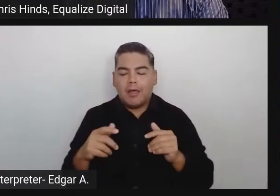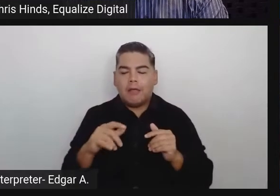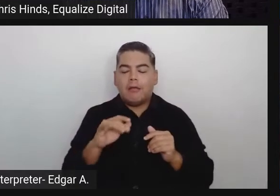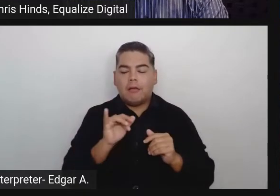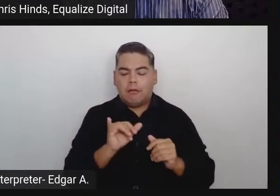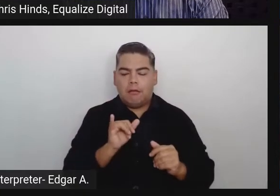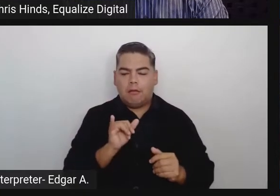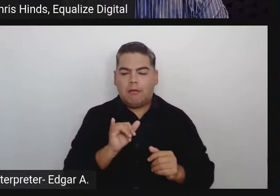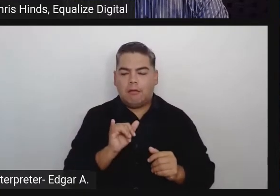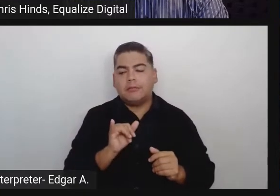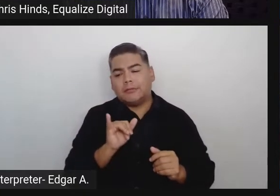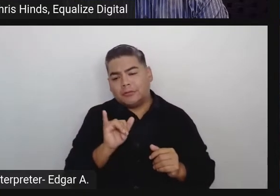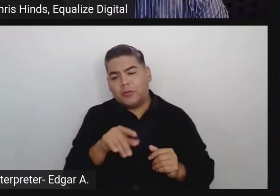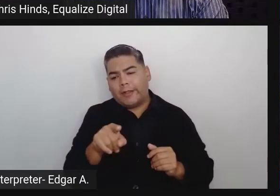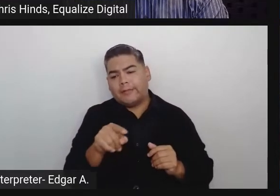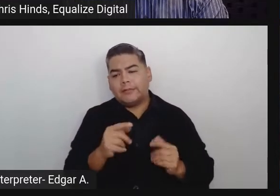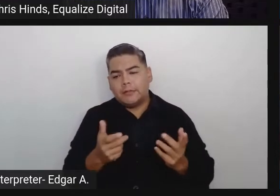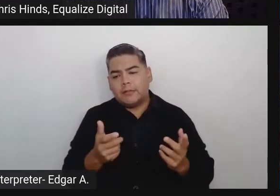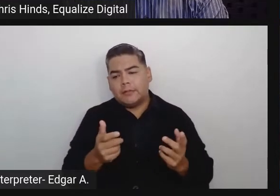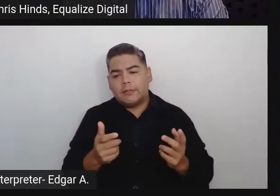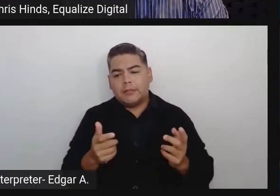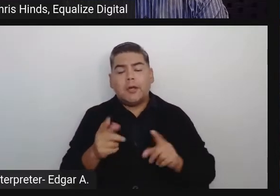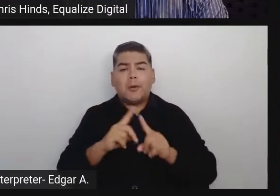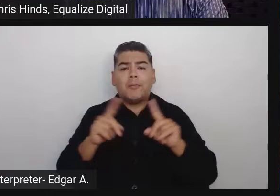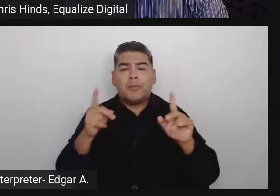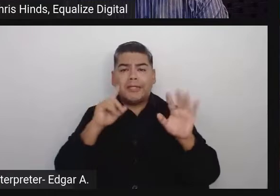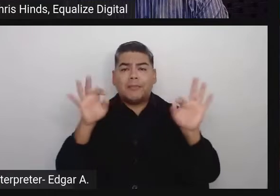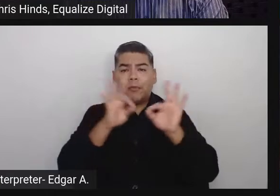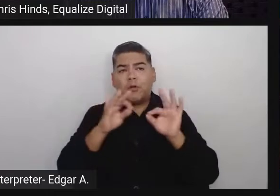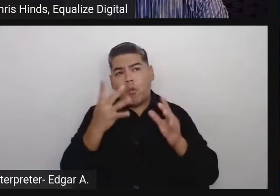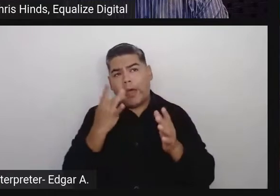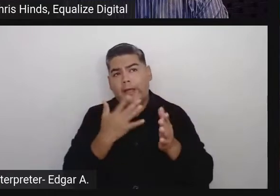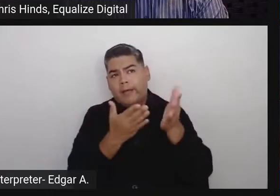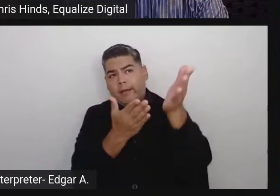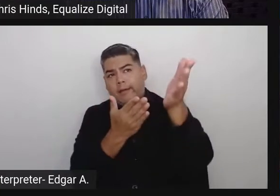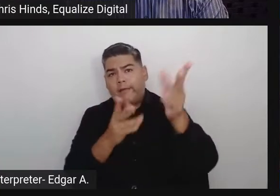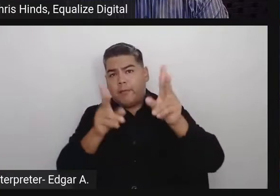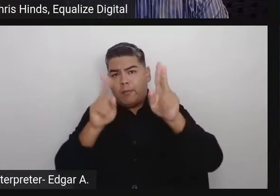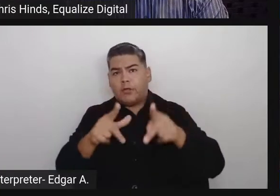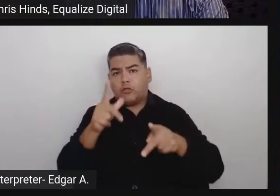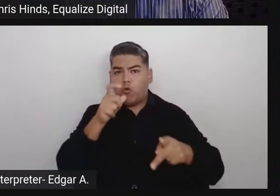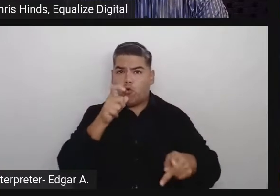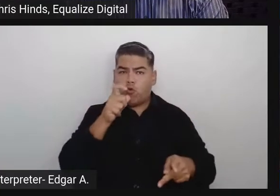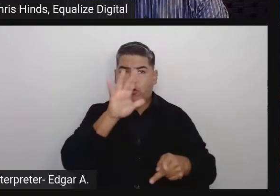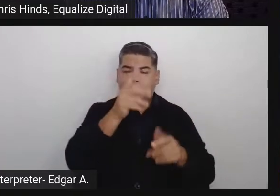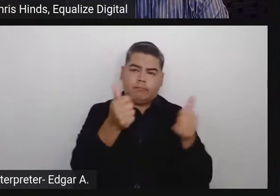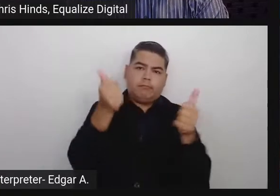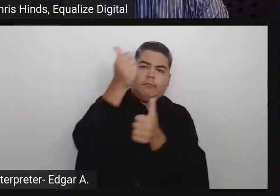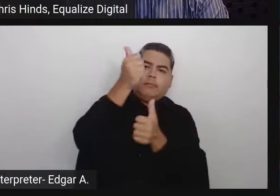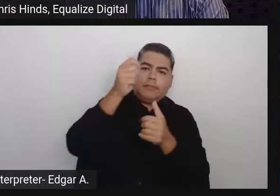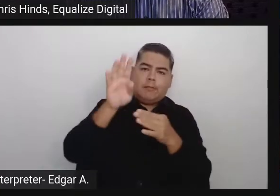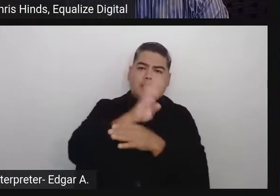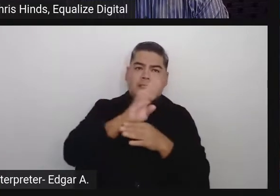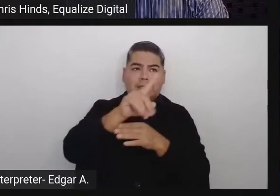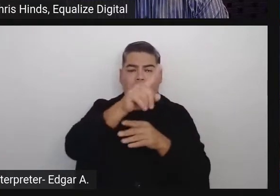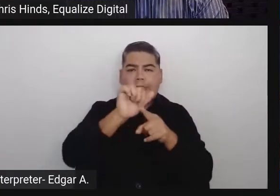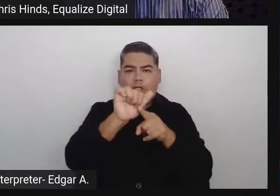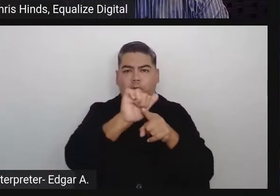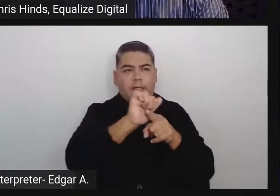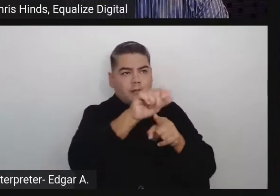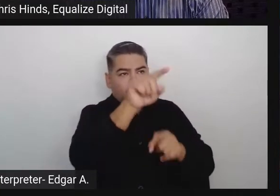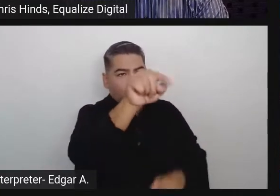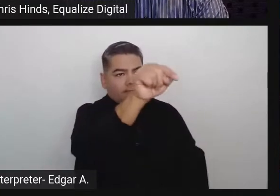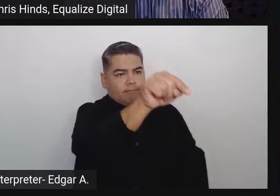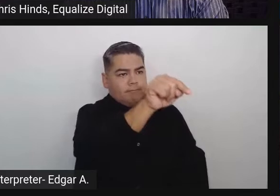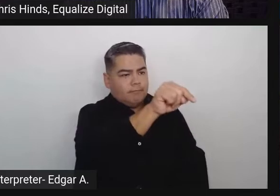ultimately, the buck stops with the person who owns the business to train everyone to understand and care about this. But also, like,